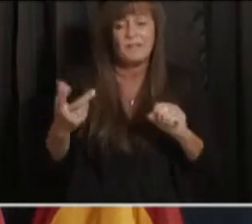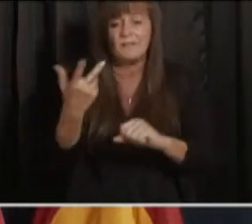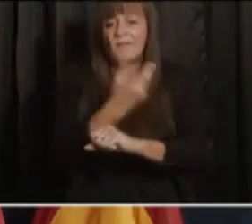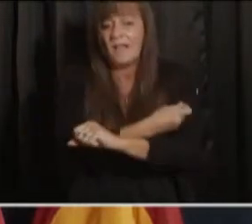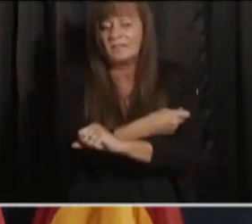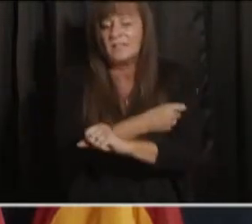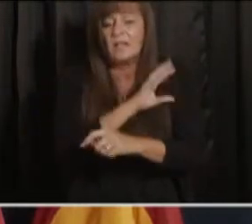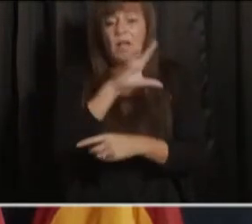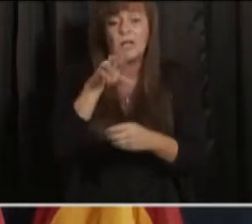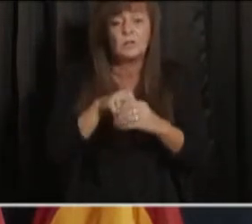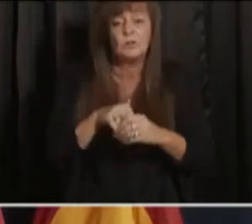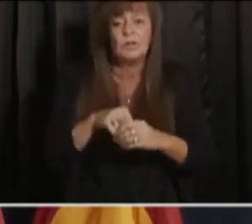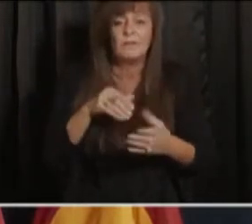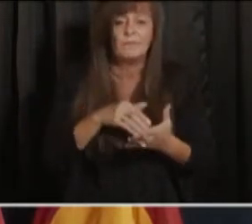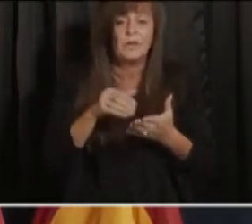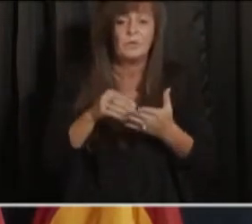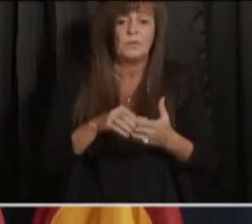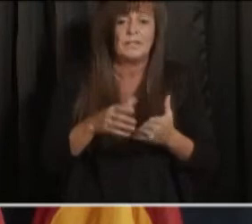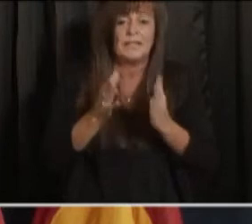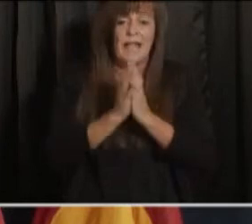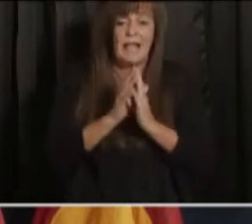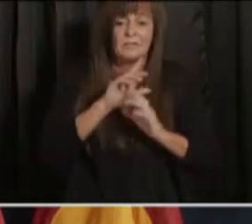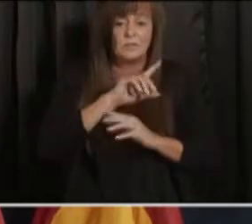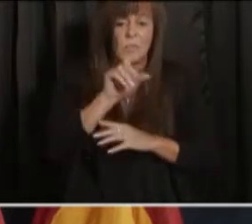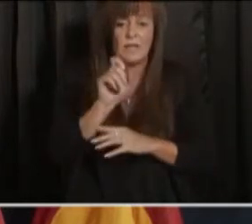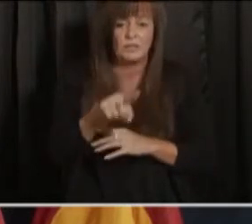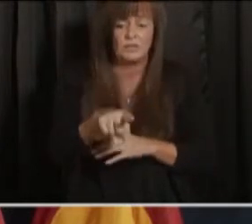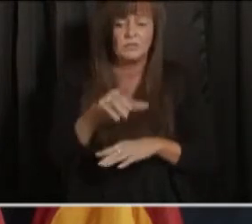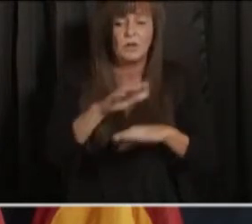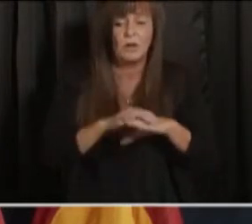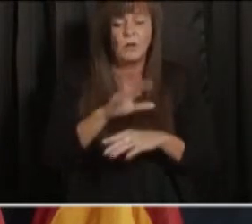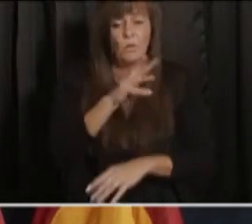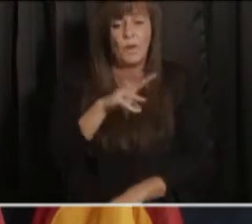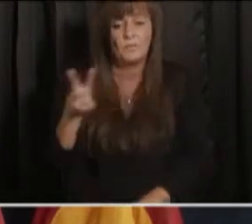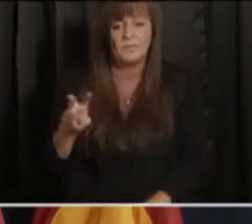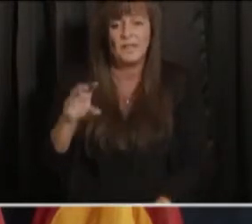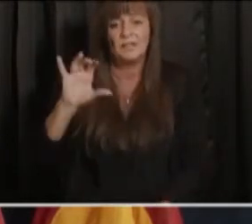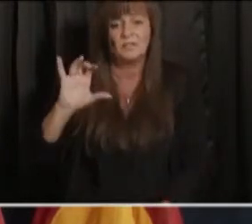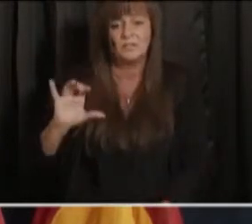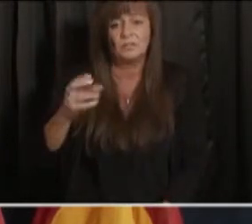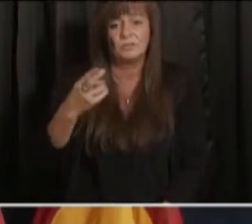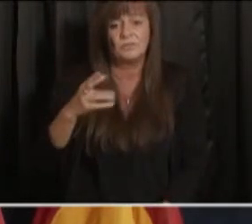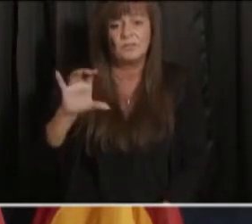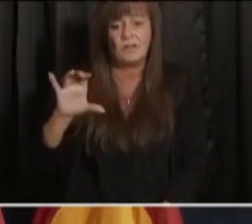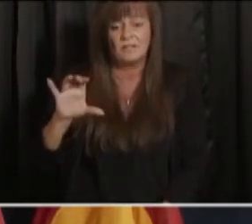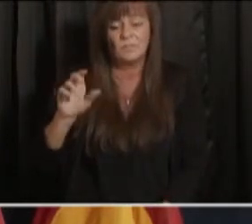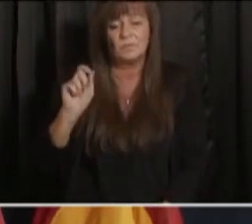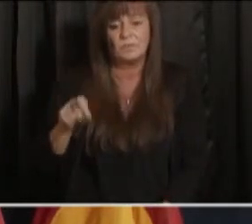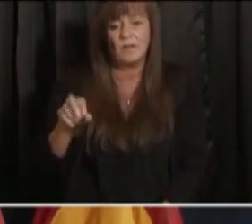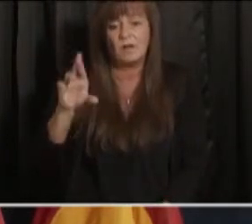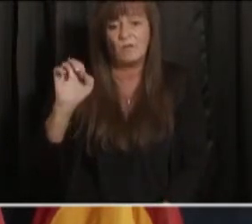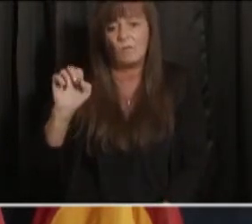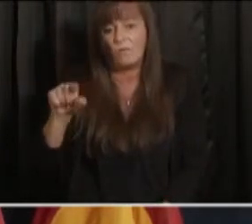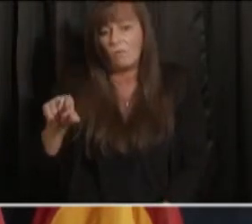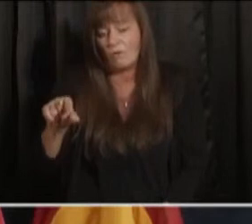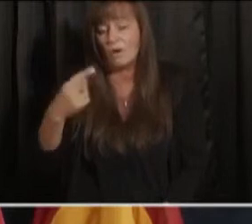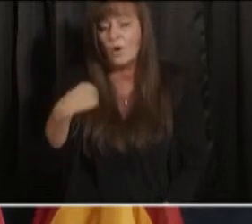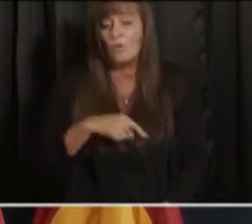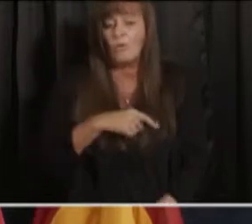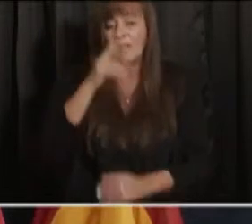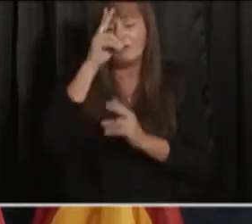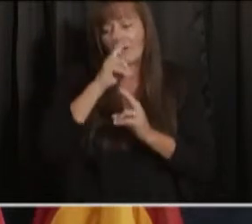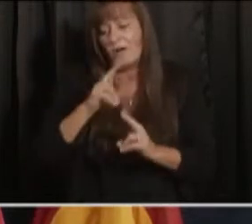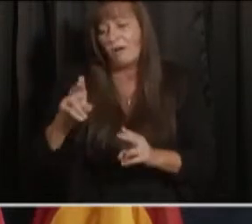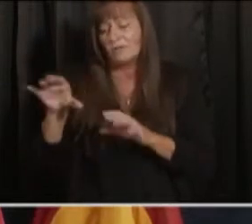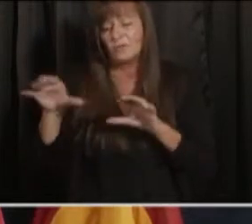frequently asked questions on our website at childrenscolorado.org. Children's Hospital Colorado is honored to play our part in helping